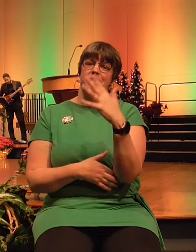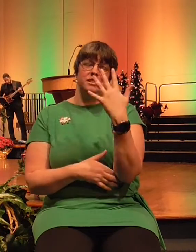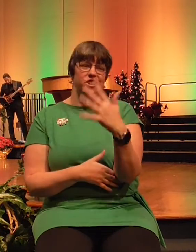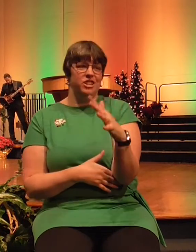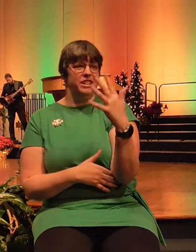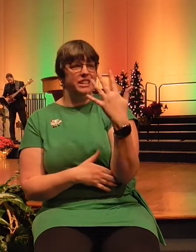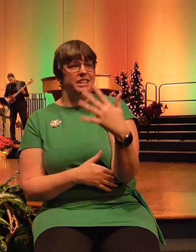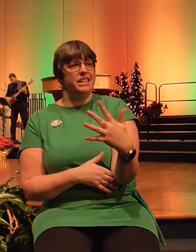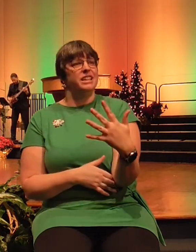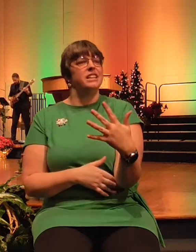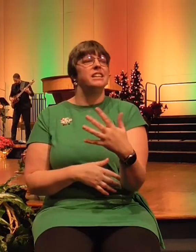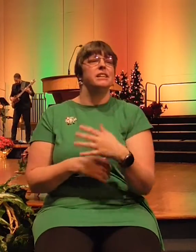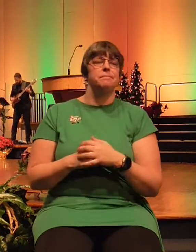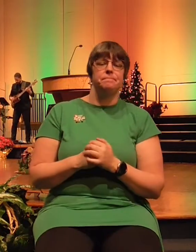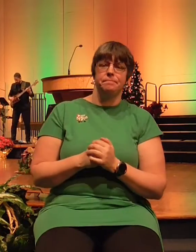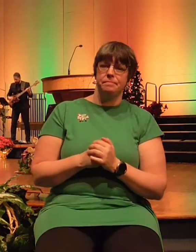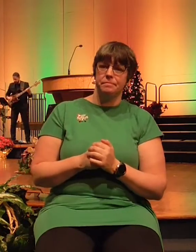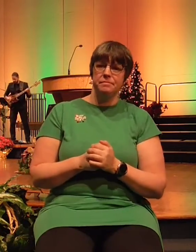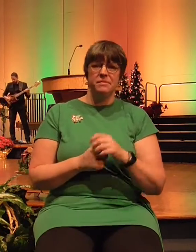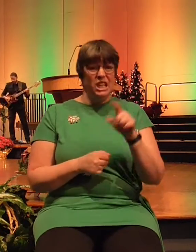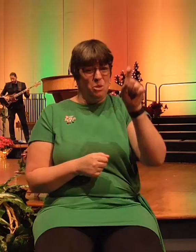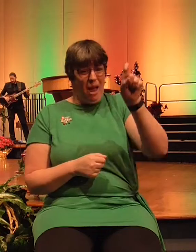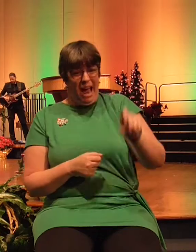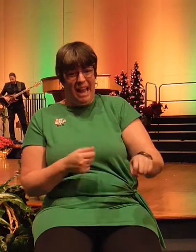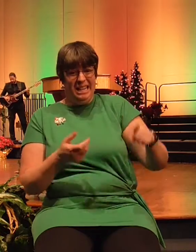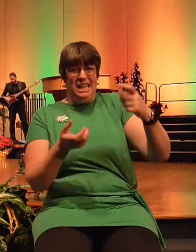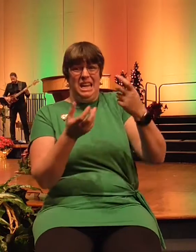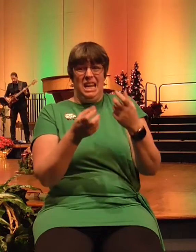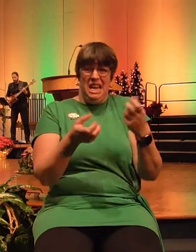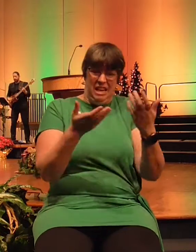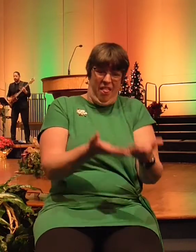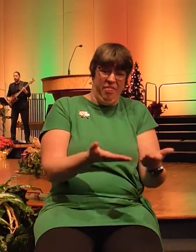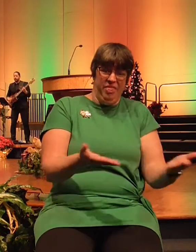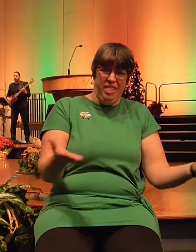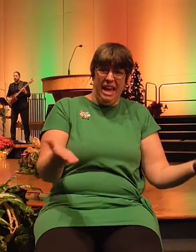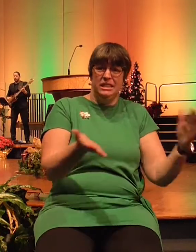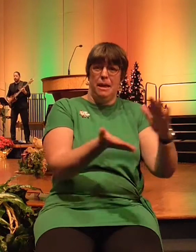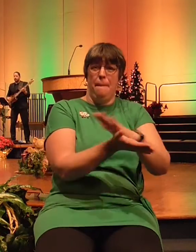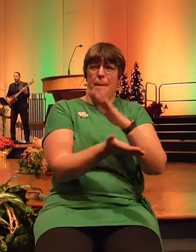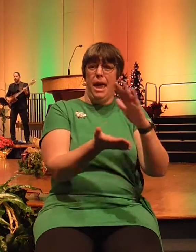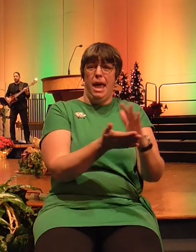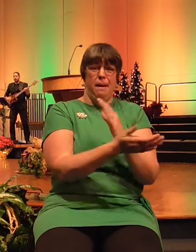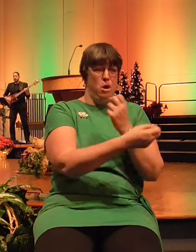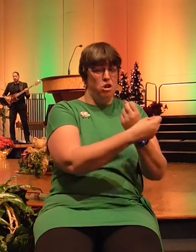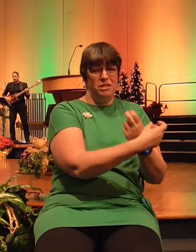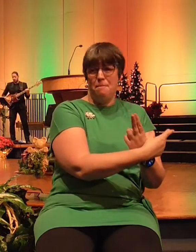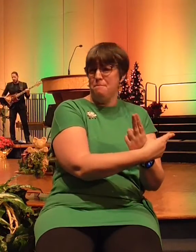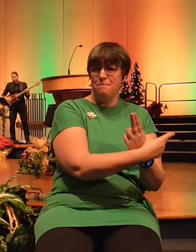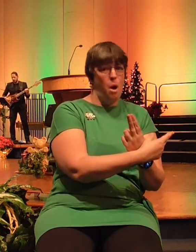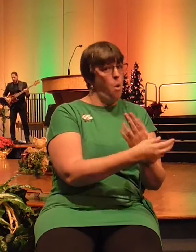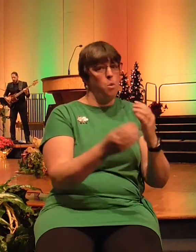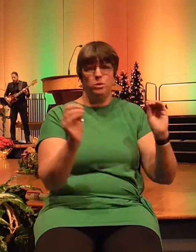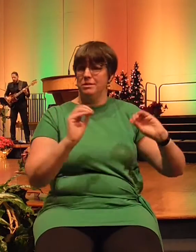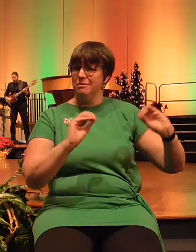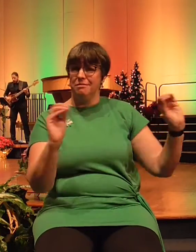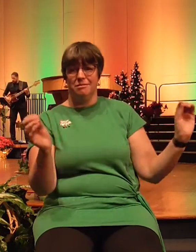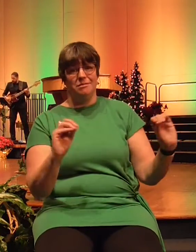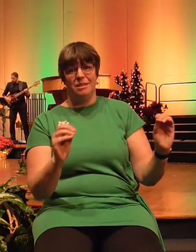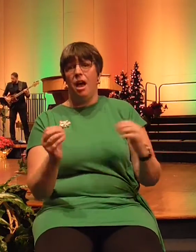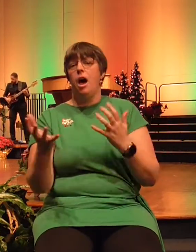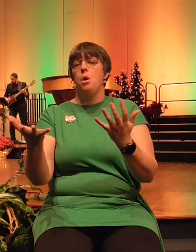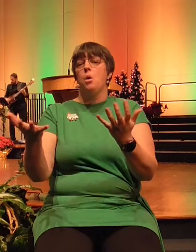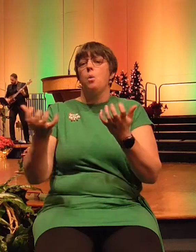tree. No ribbons and bows or paper made of gold. All